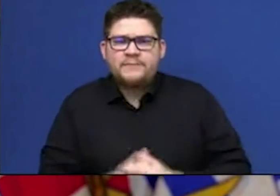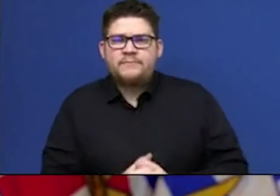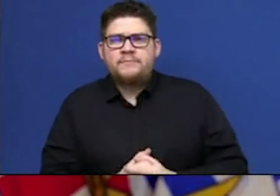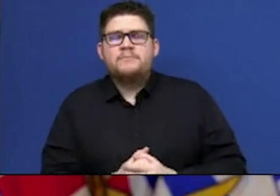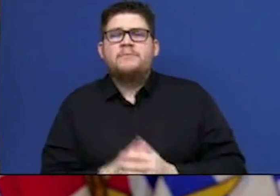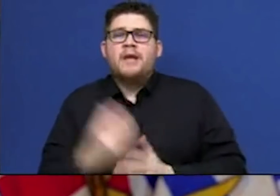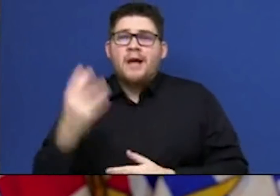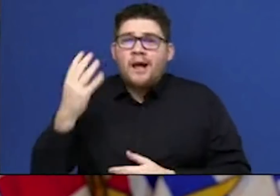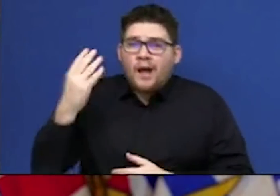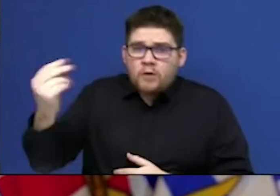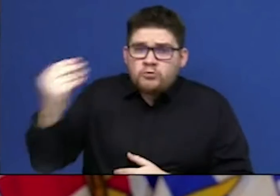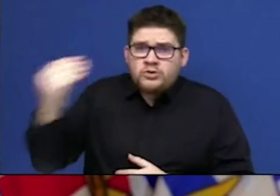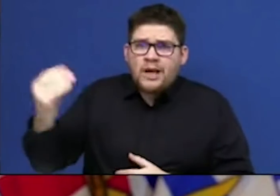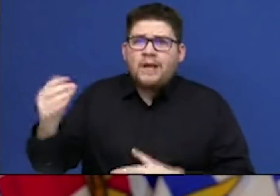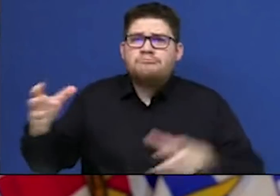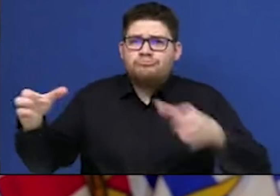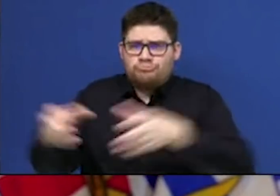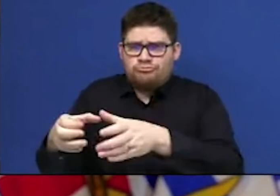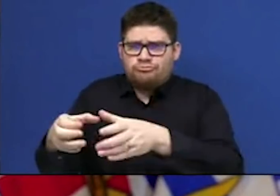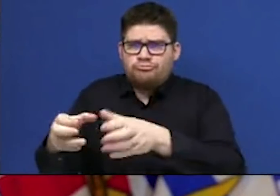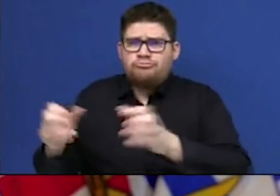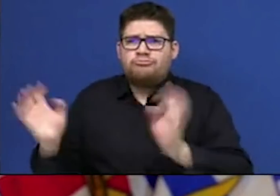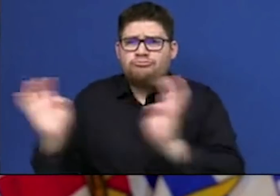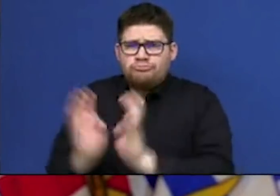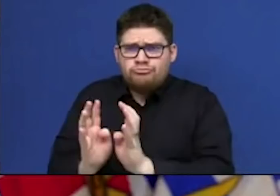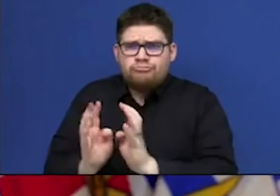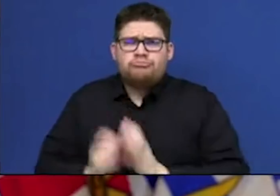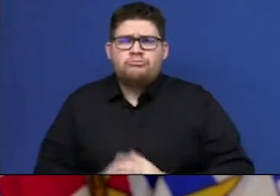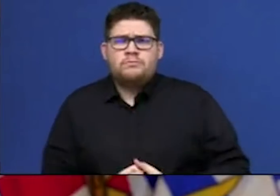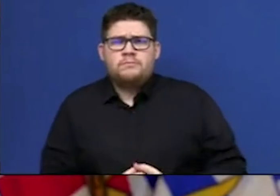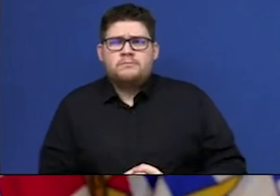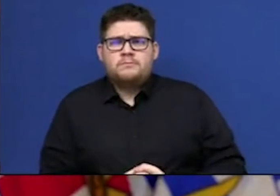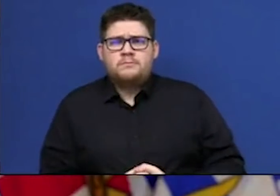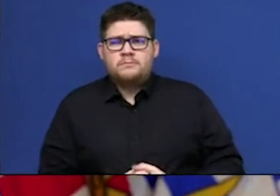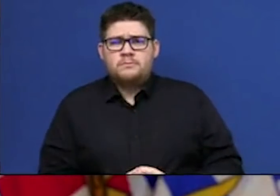it is a step back from where we want to be and from where